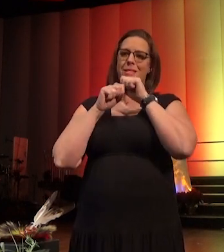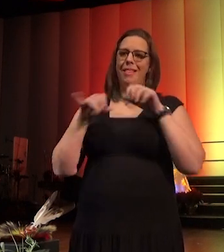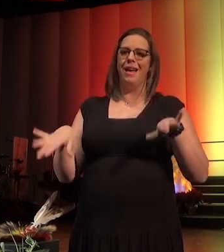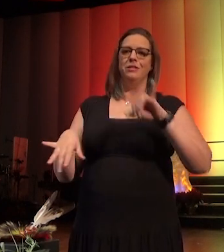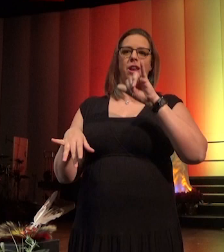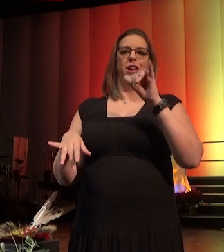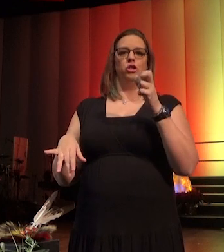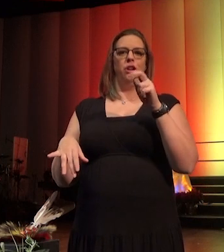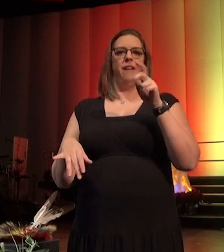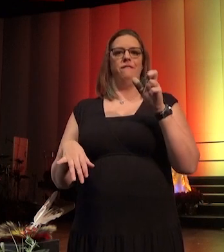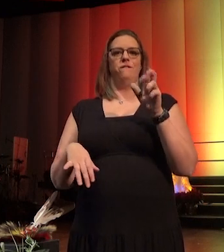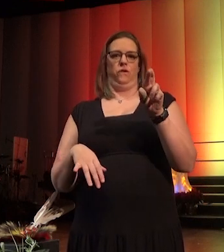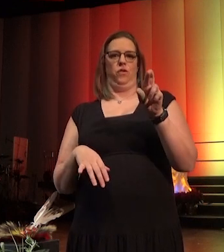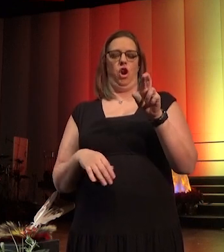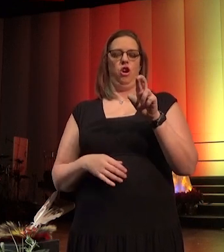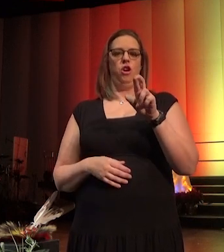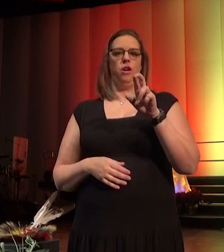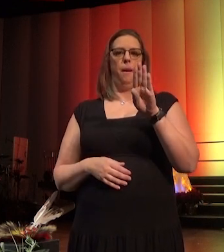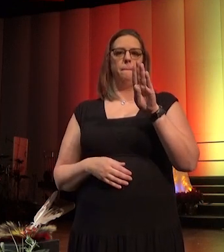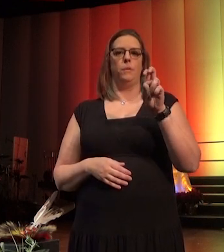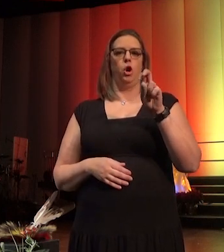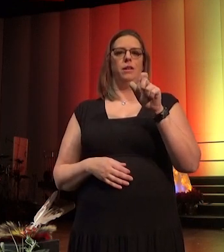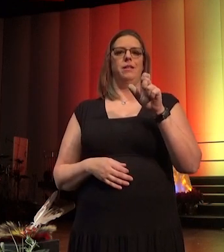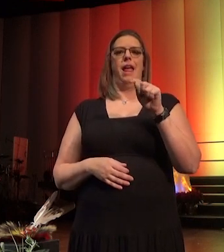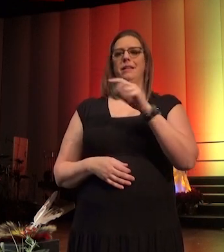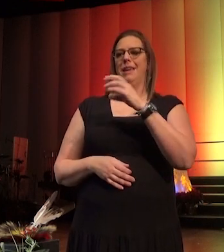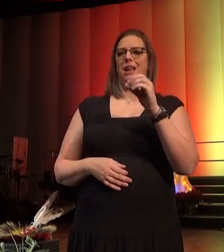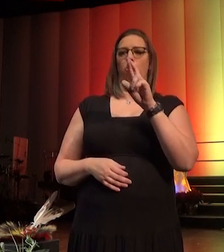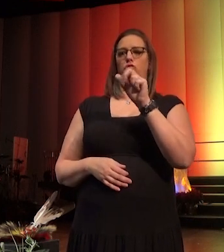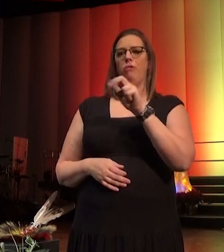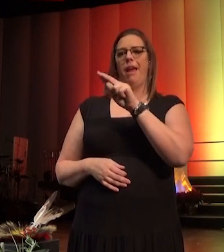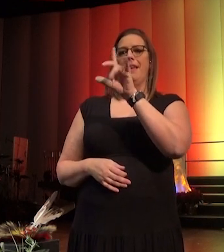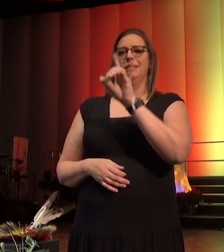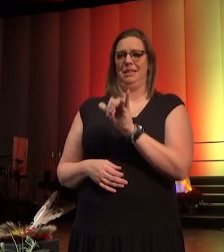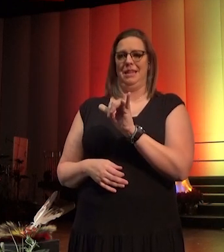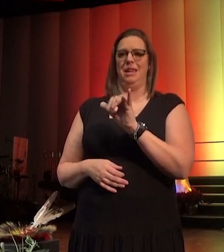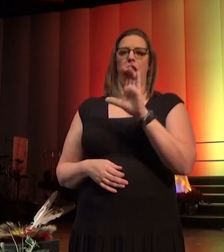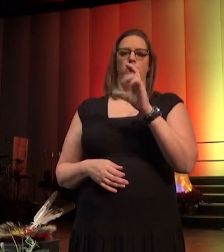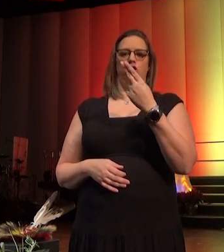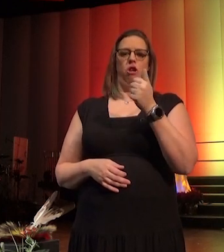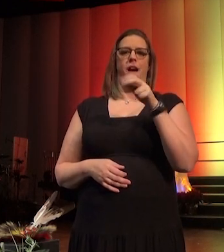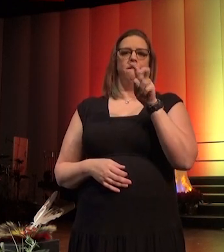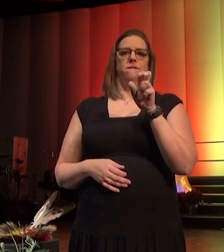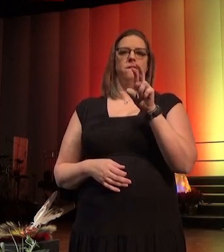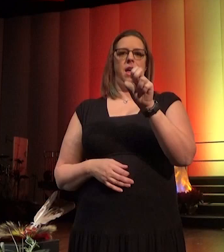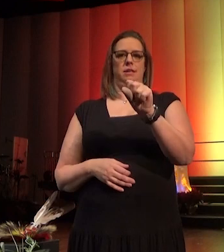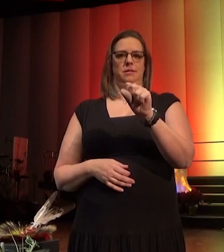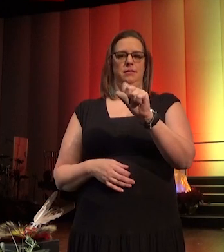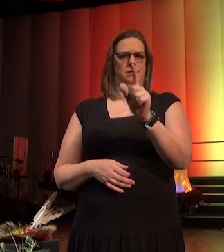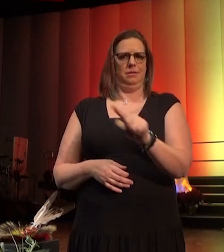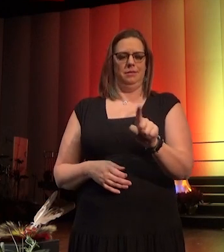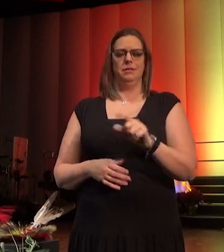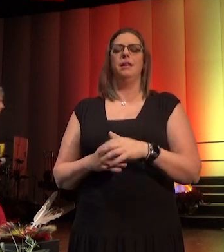Burnett and Randy Chavez singing Coming Out of the Dark.